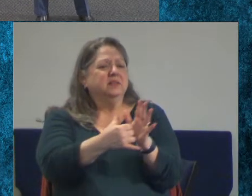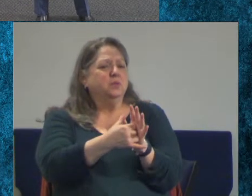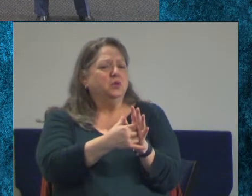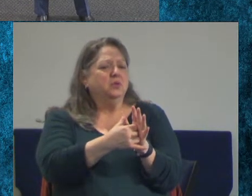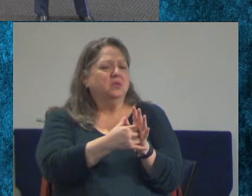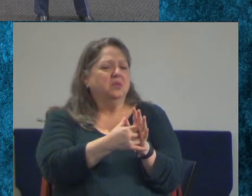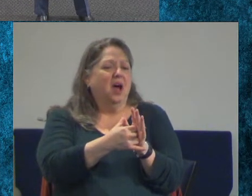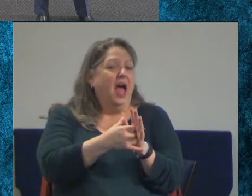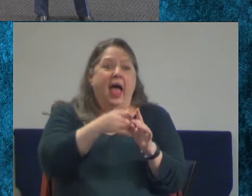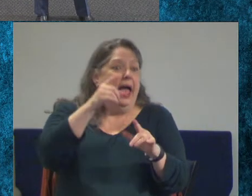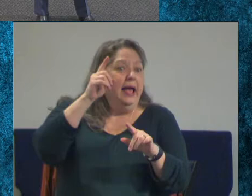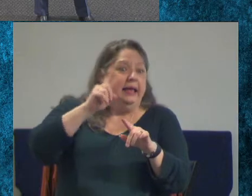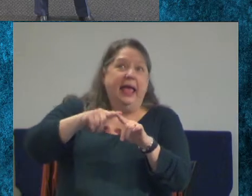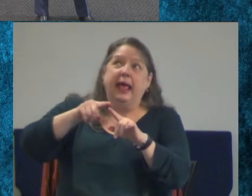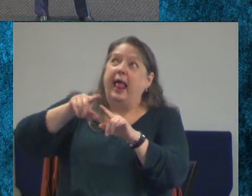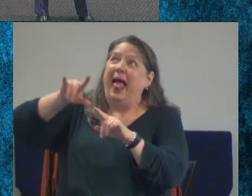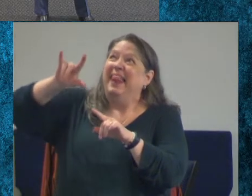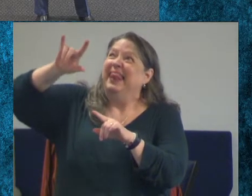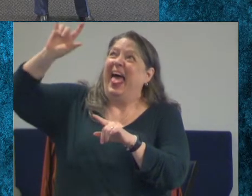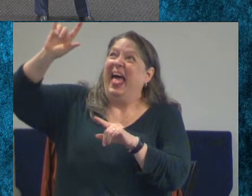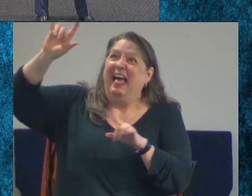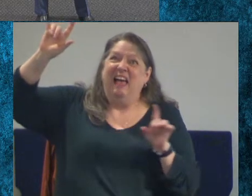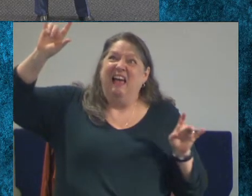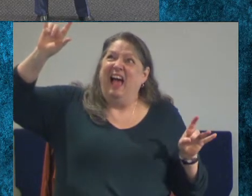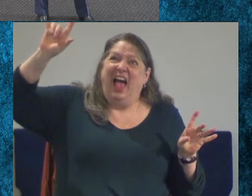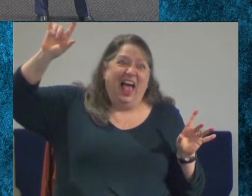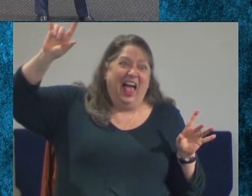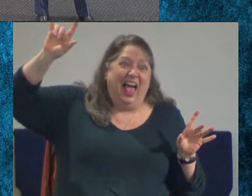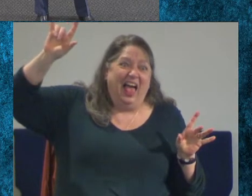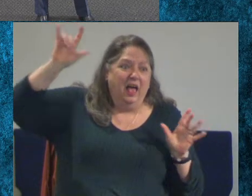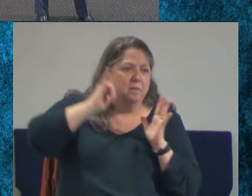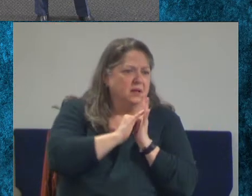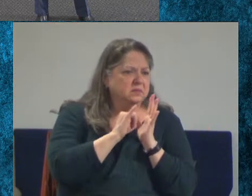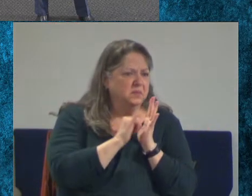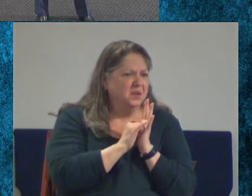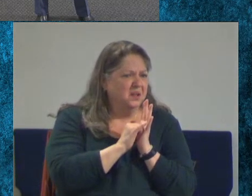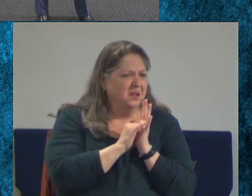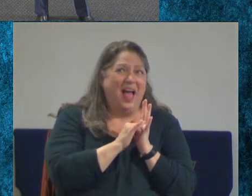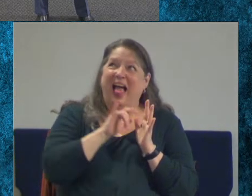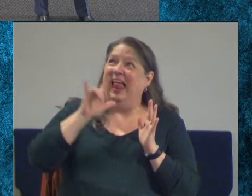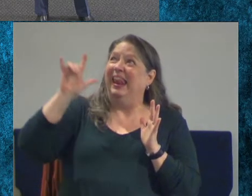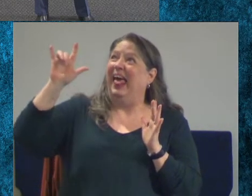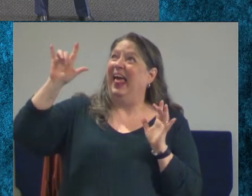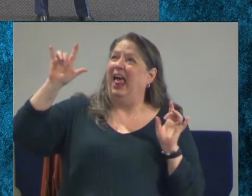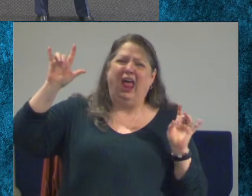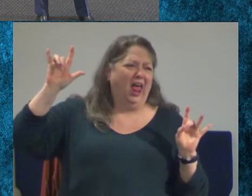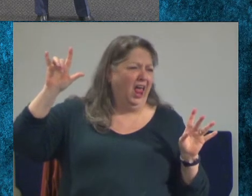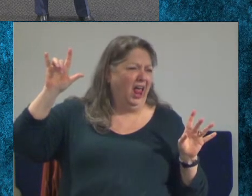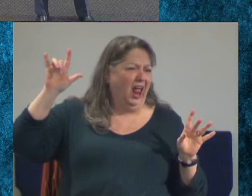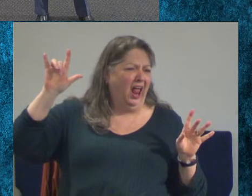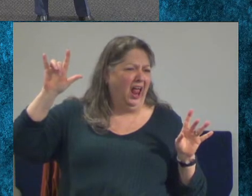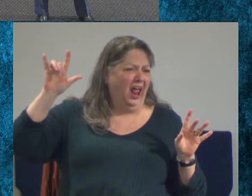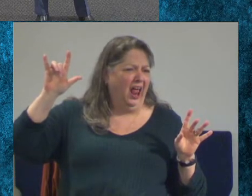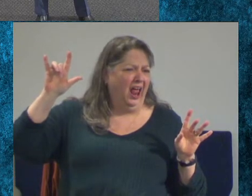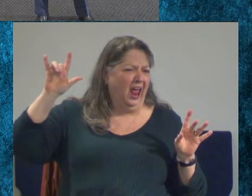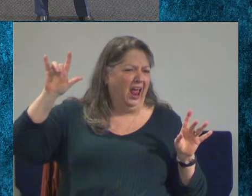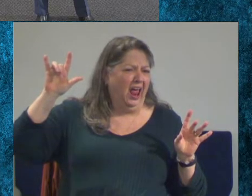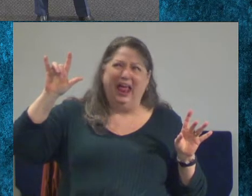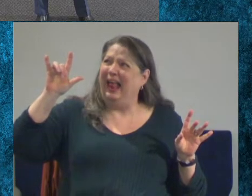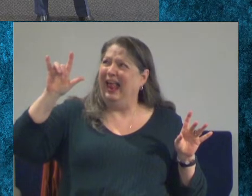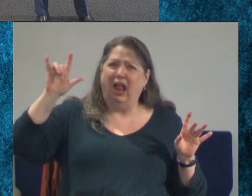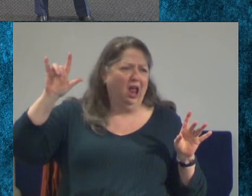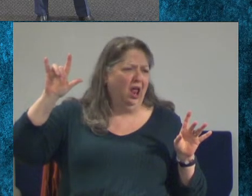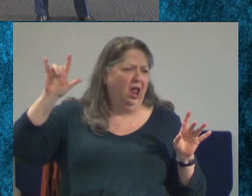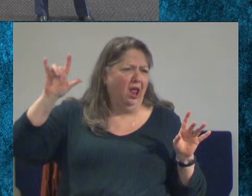there's no way that you can love God when you don't love your brother whom you see. How can you love God whom you do not see when you can't love